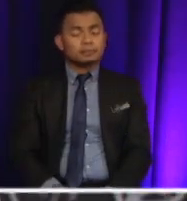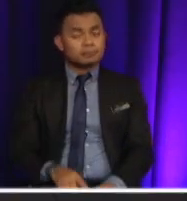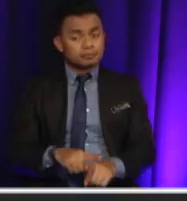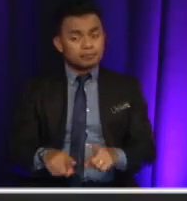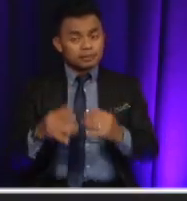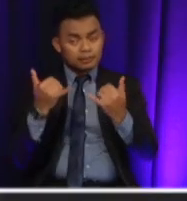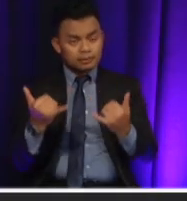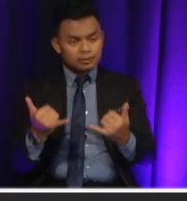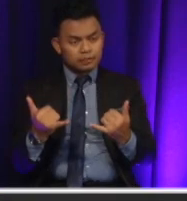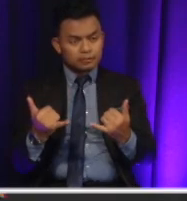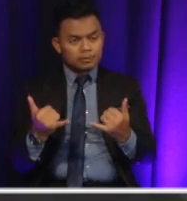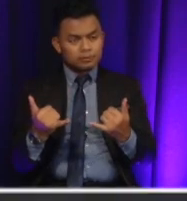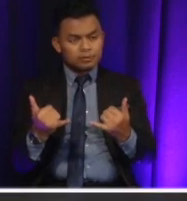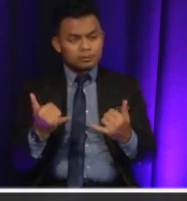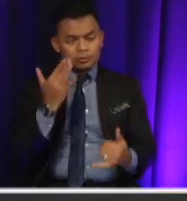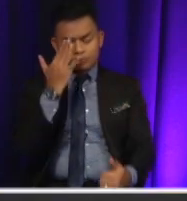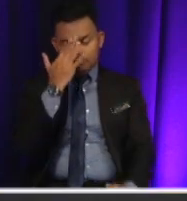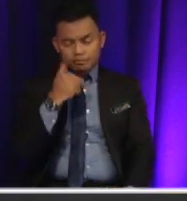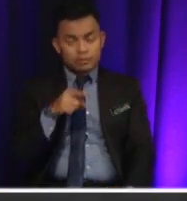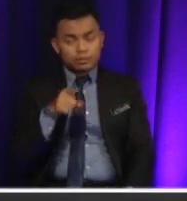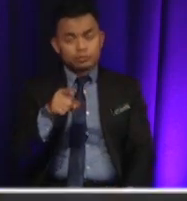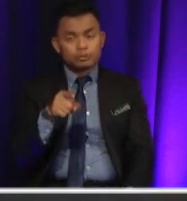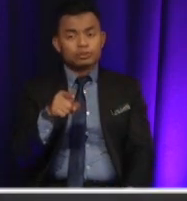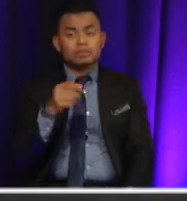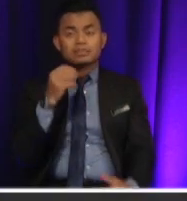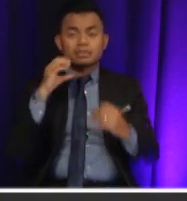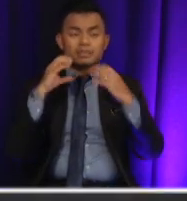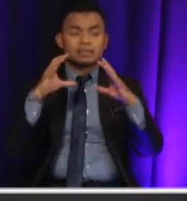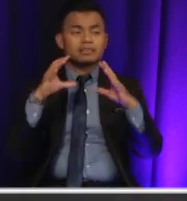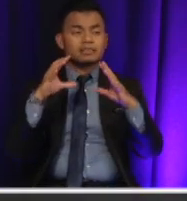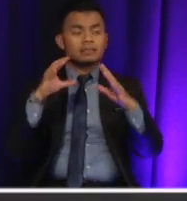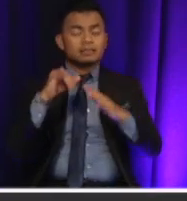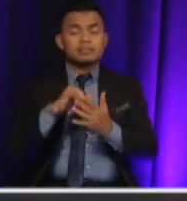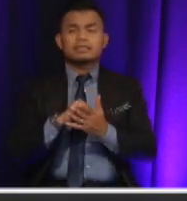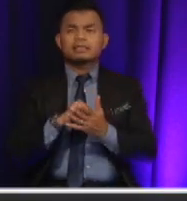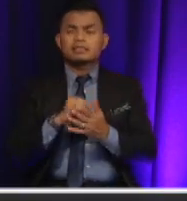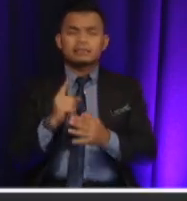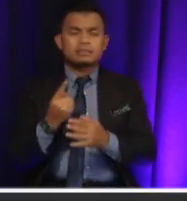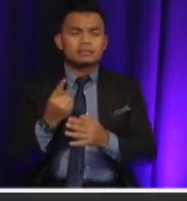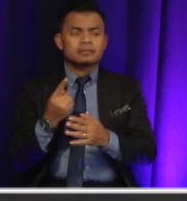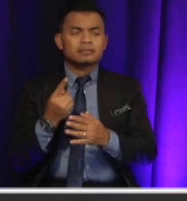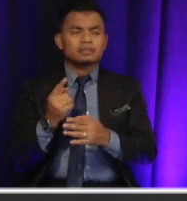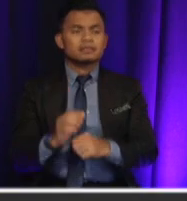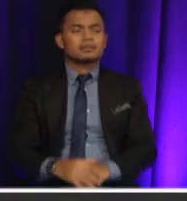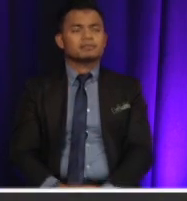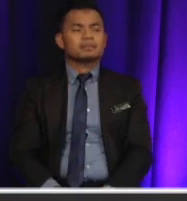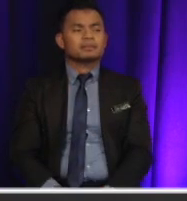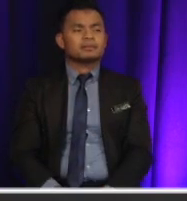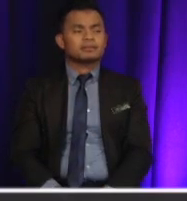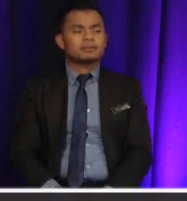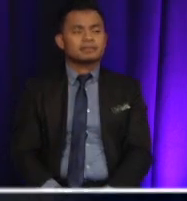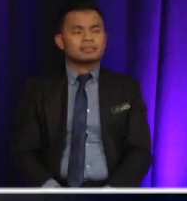you why, Mother? You say it was just a gust of rain. Wow,